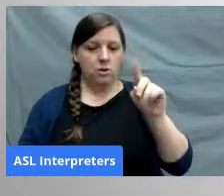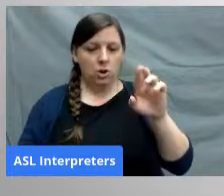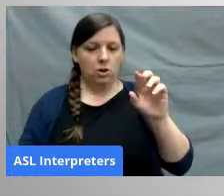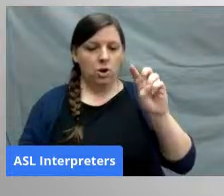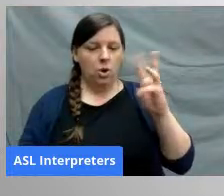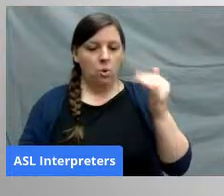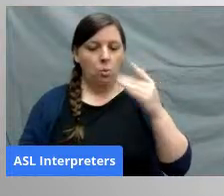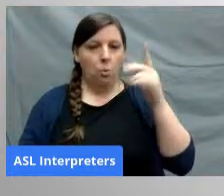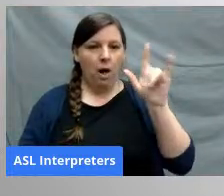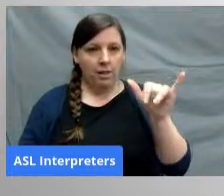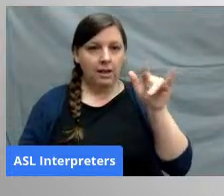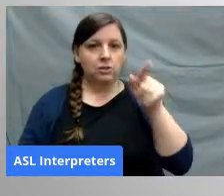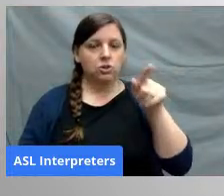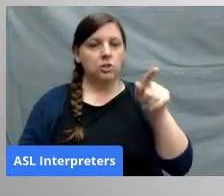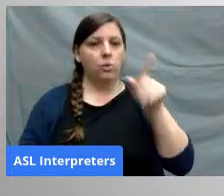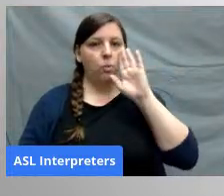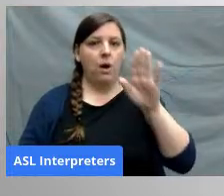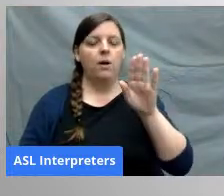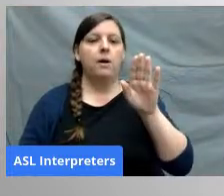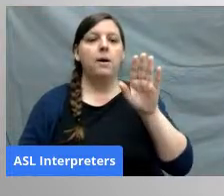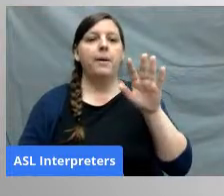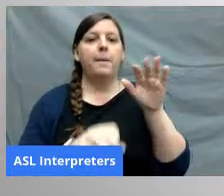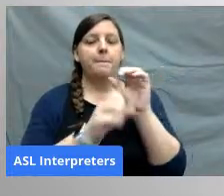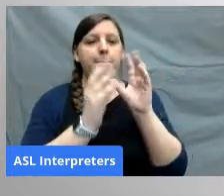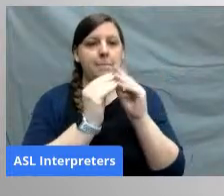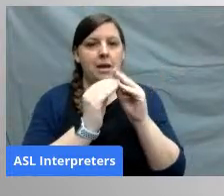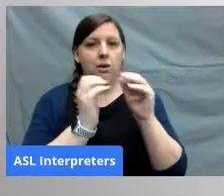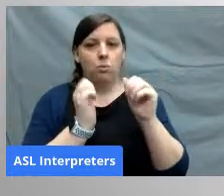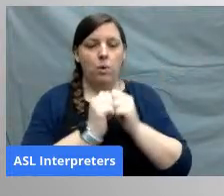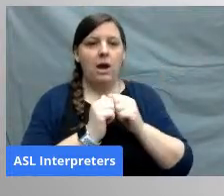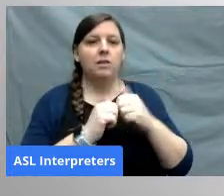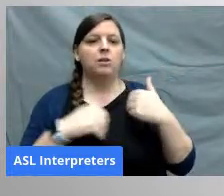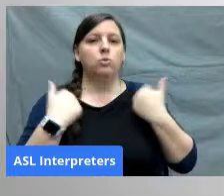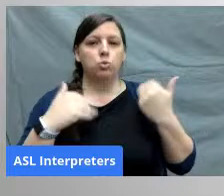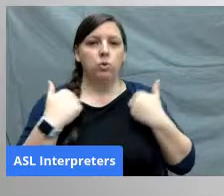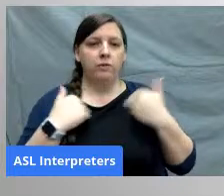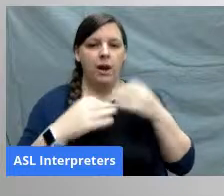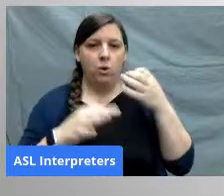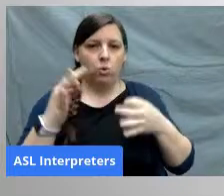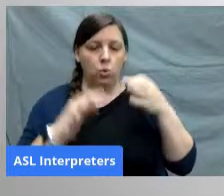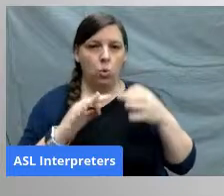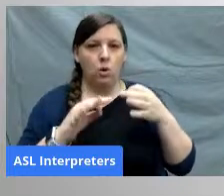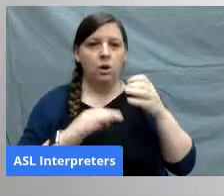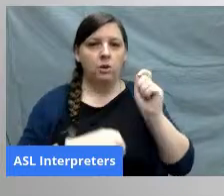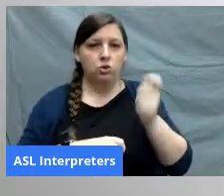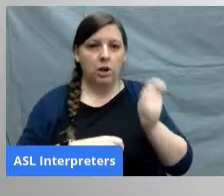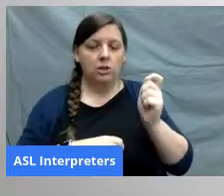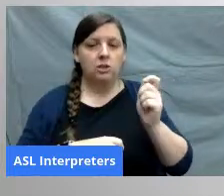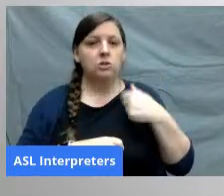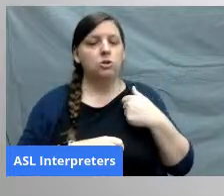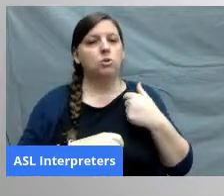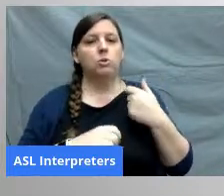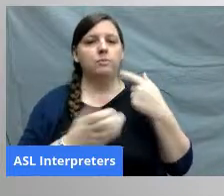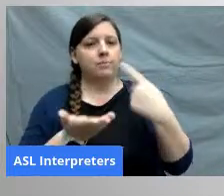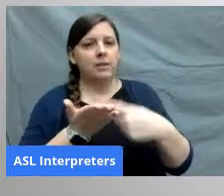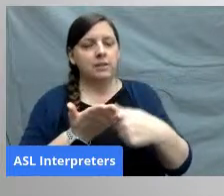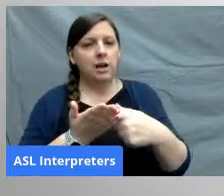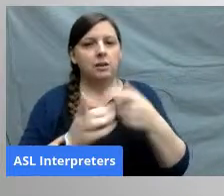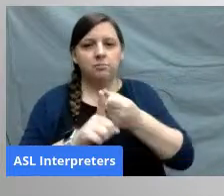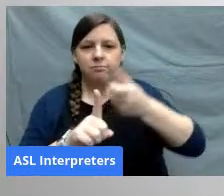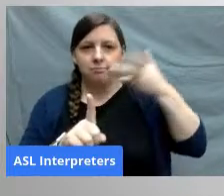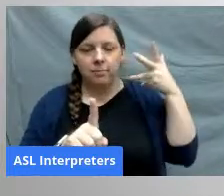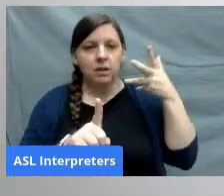kind of help flesh out what these procedures will look like. So ideally, in the stakeholders meetings, we'll have our